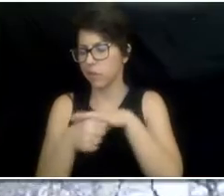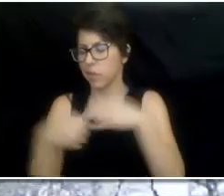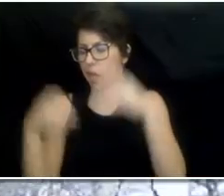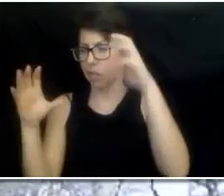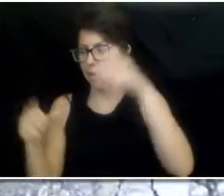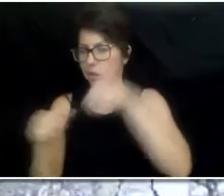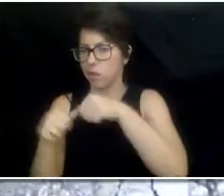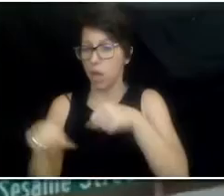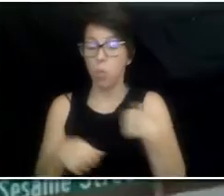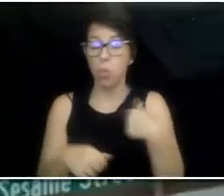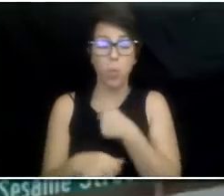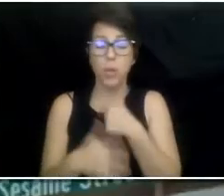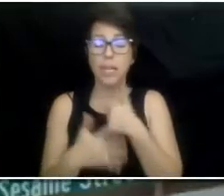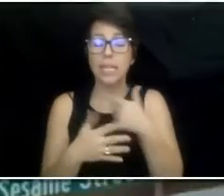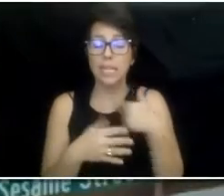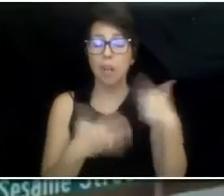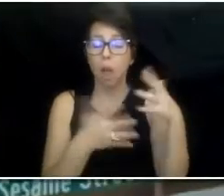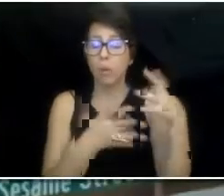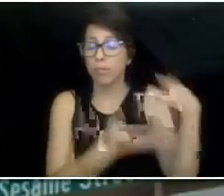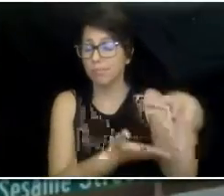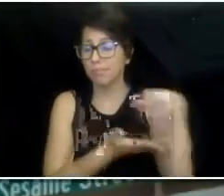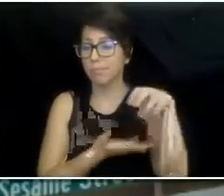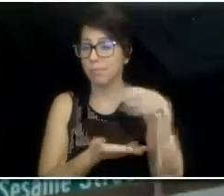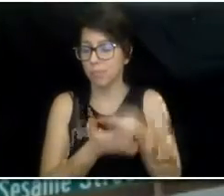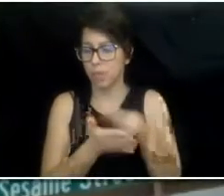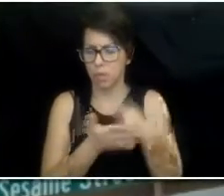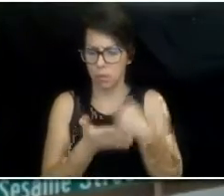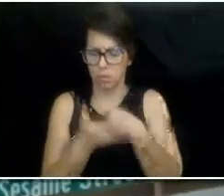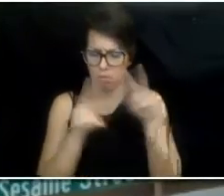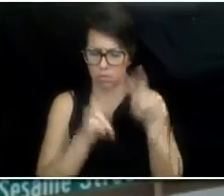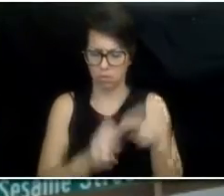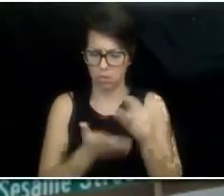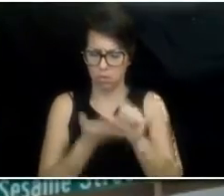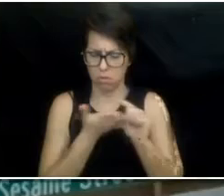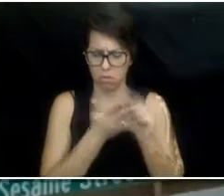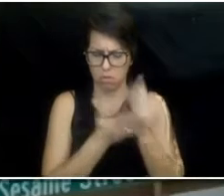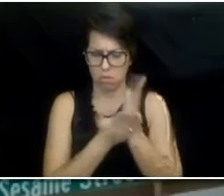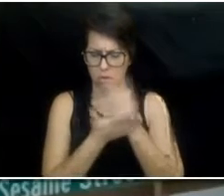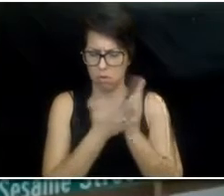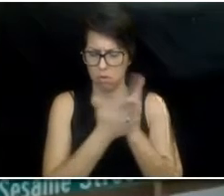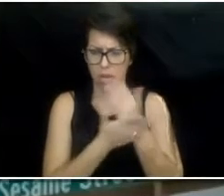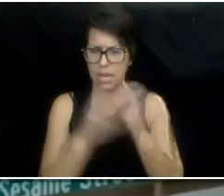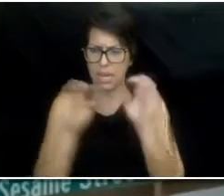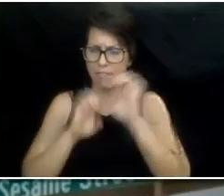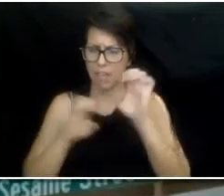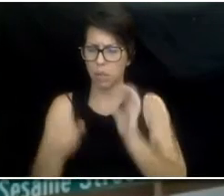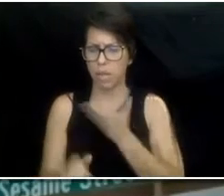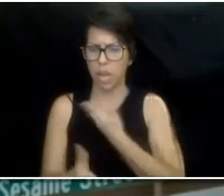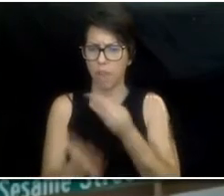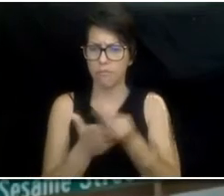time okay I'm going to turn it over to my co-chair council member Richards thank you